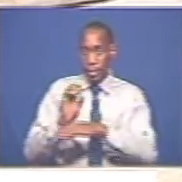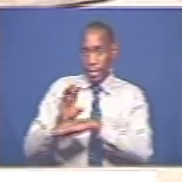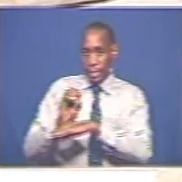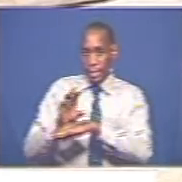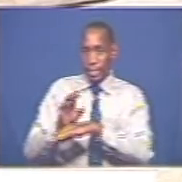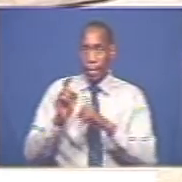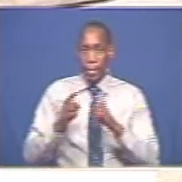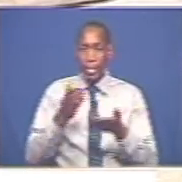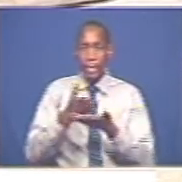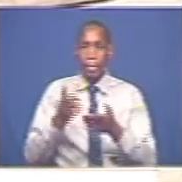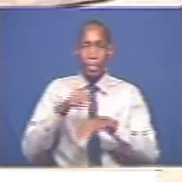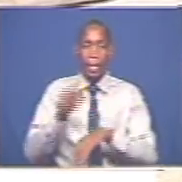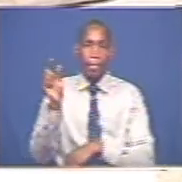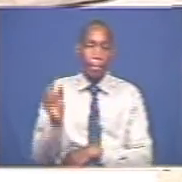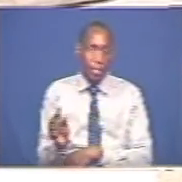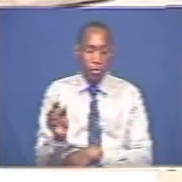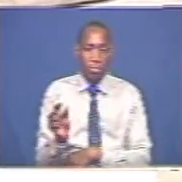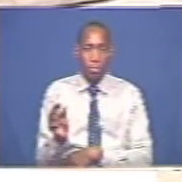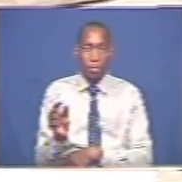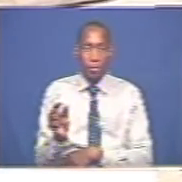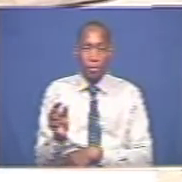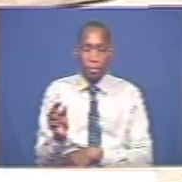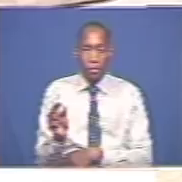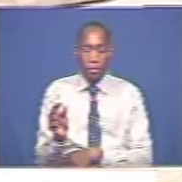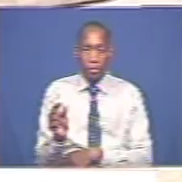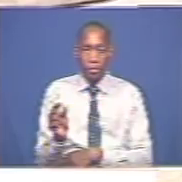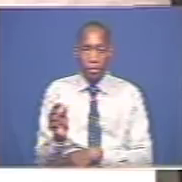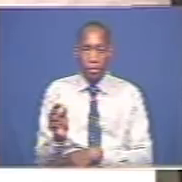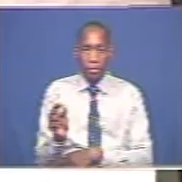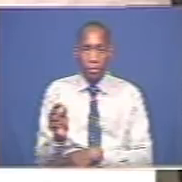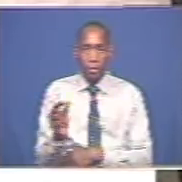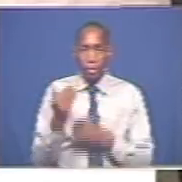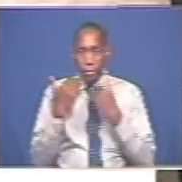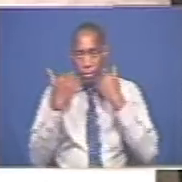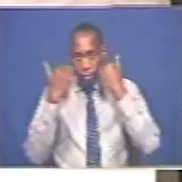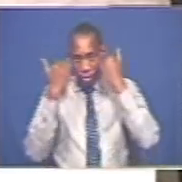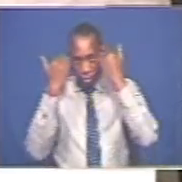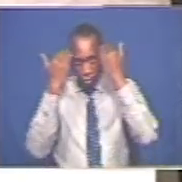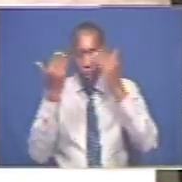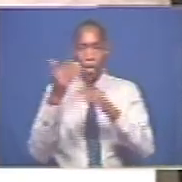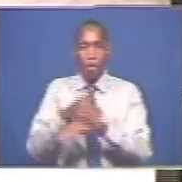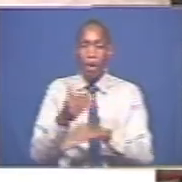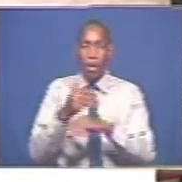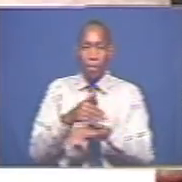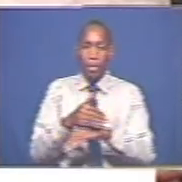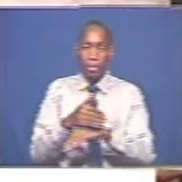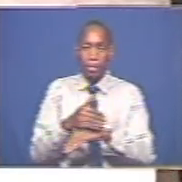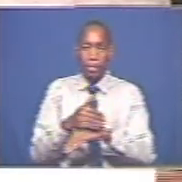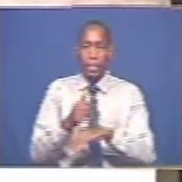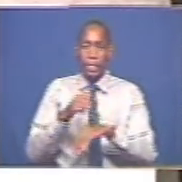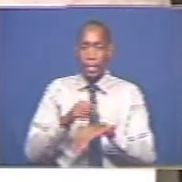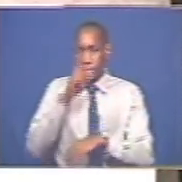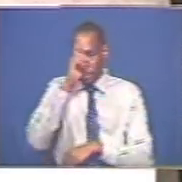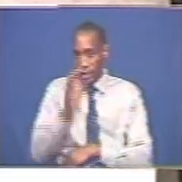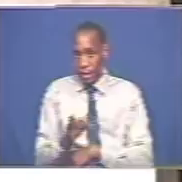But sometimes the person may sink even overnight. I mean, because it's something that is progressive. So once he gets